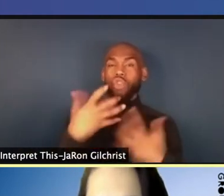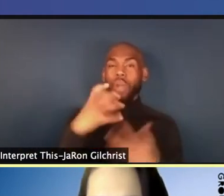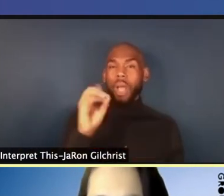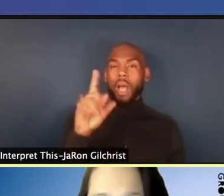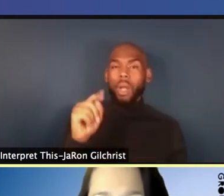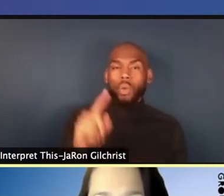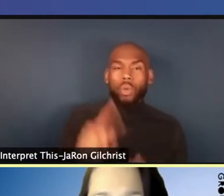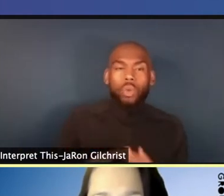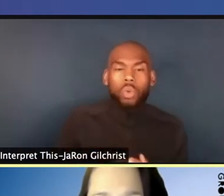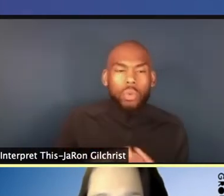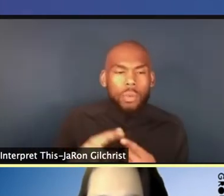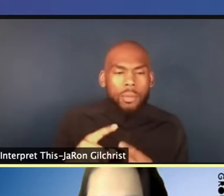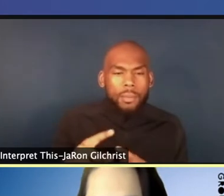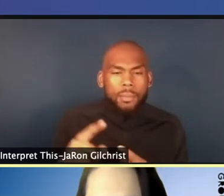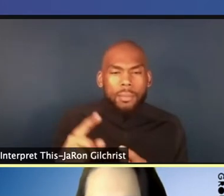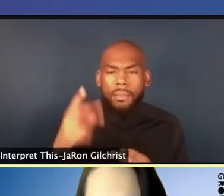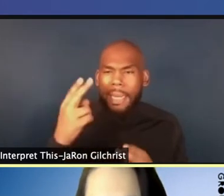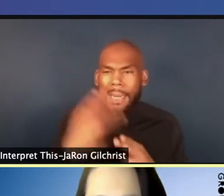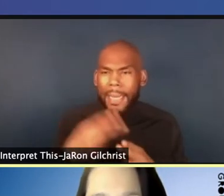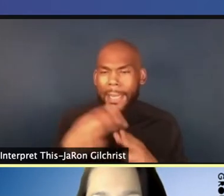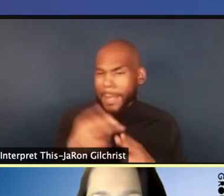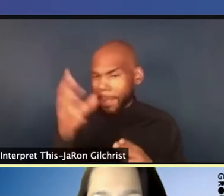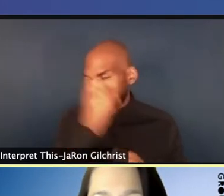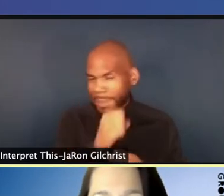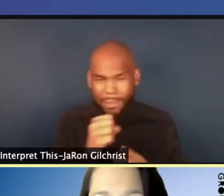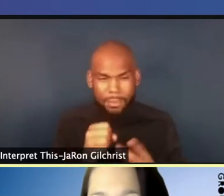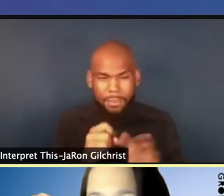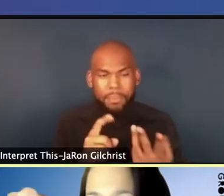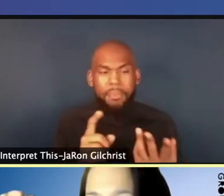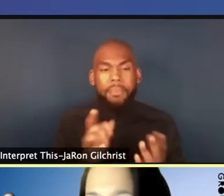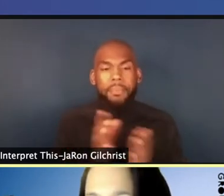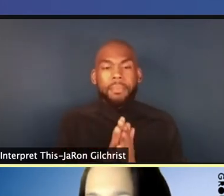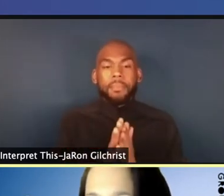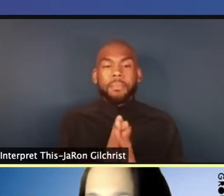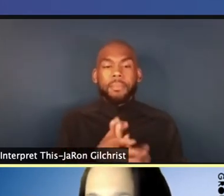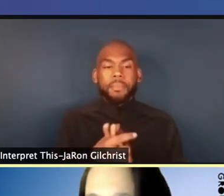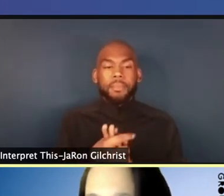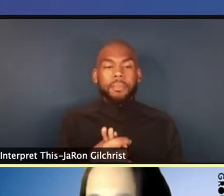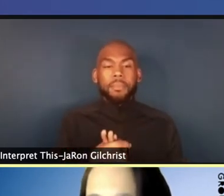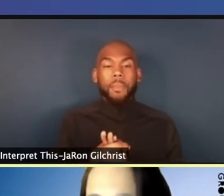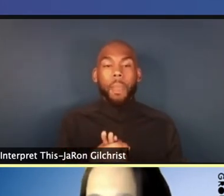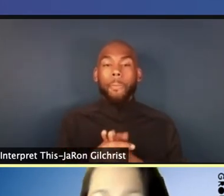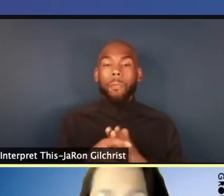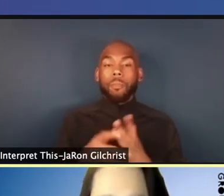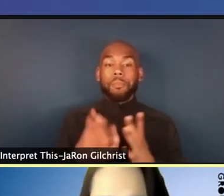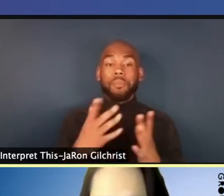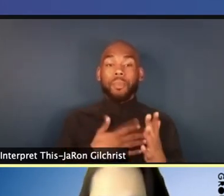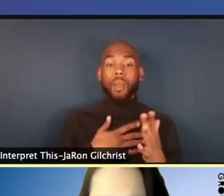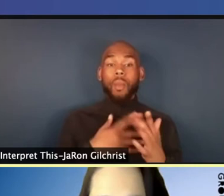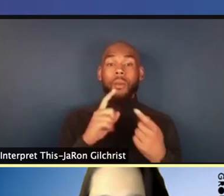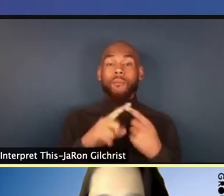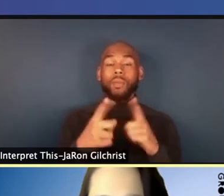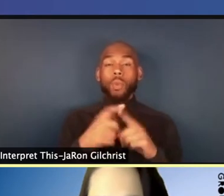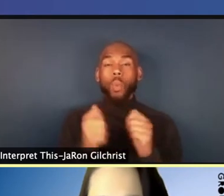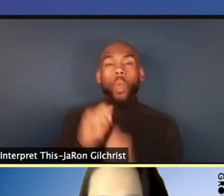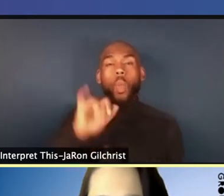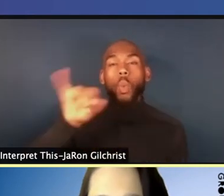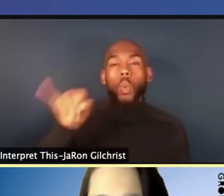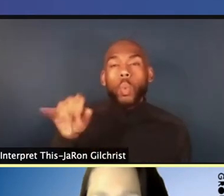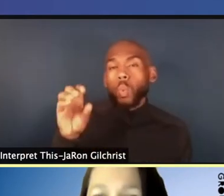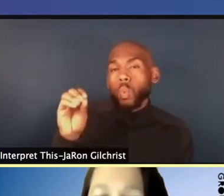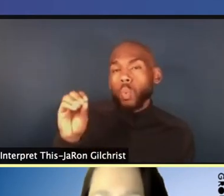Dutta and Another Goal If It's Possible. And like, my friendship with Joyeusha over the